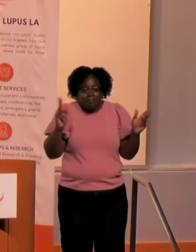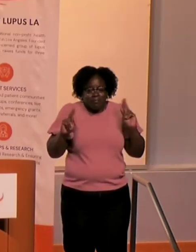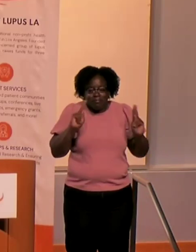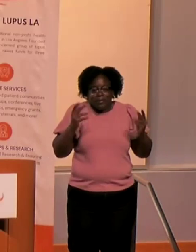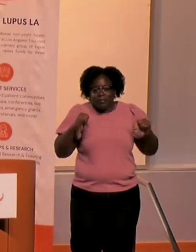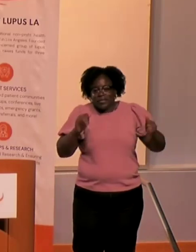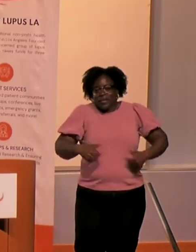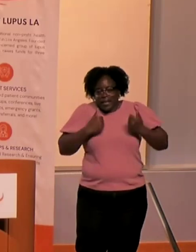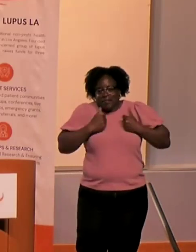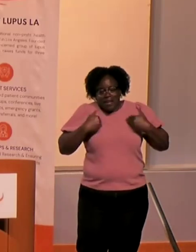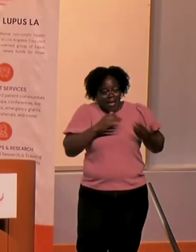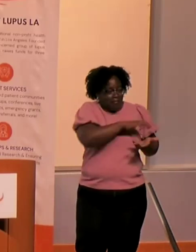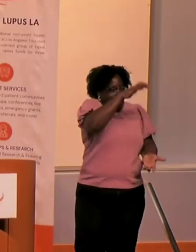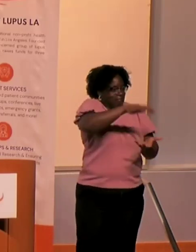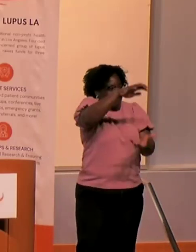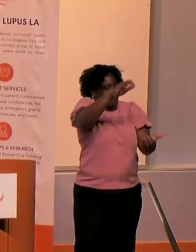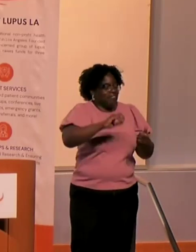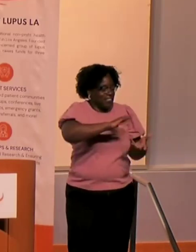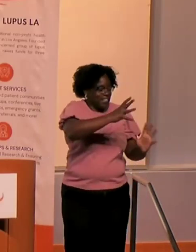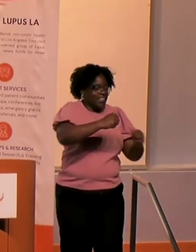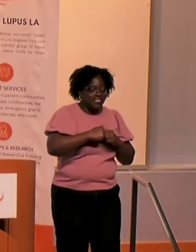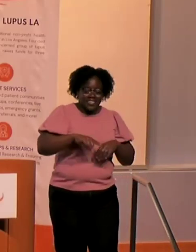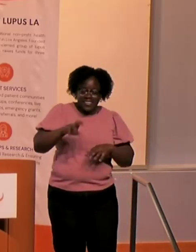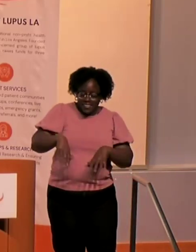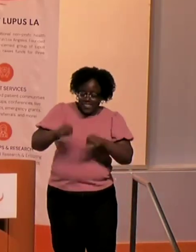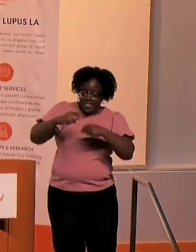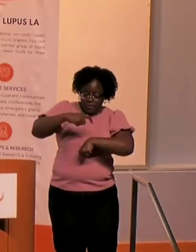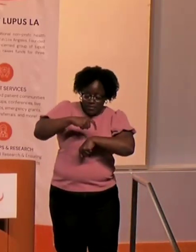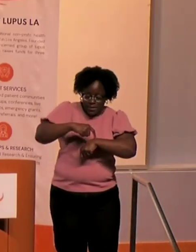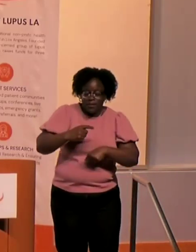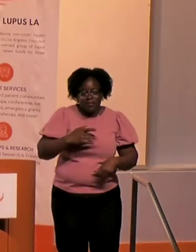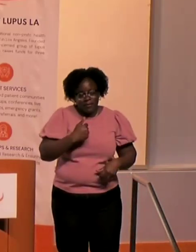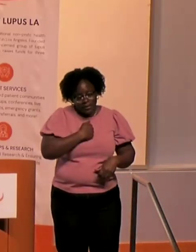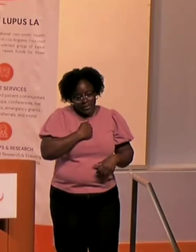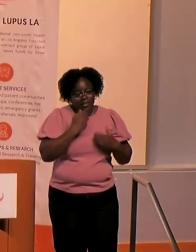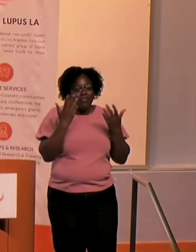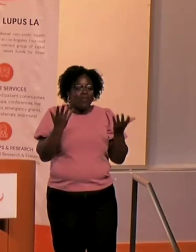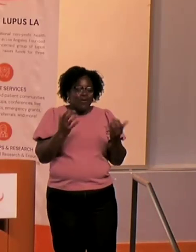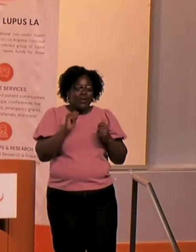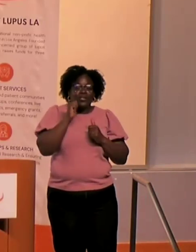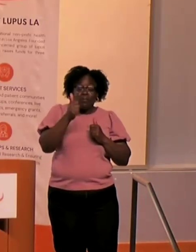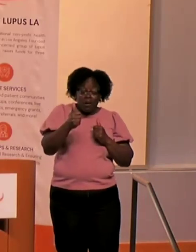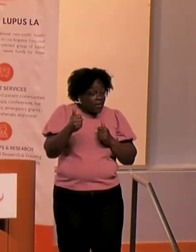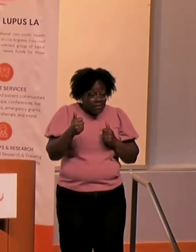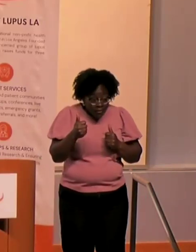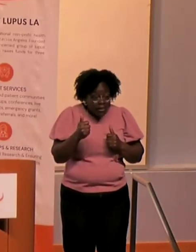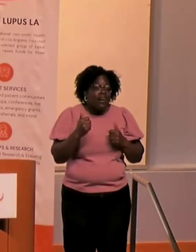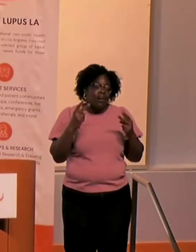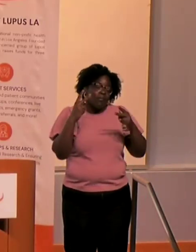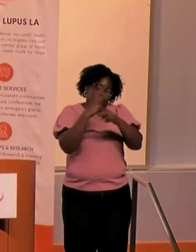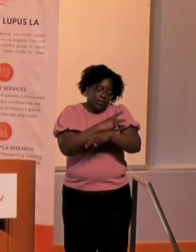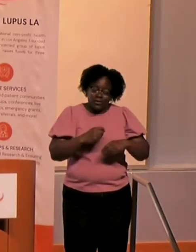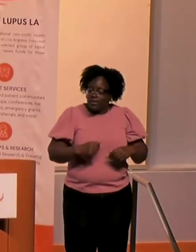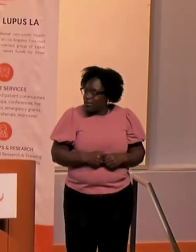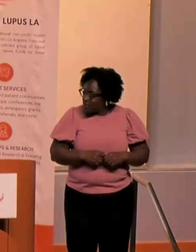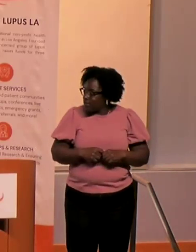It'll be fine. I need to take some time for myself. Otherwise, tomorrow I will feel it even worse. So, and